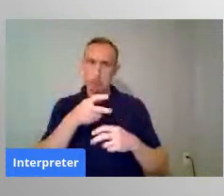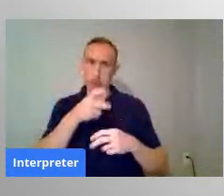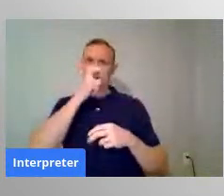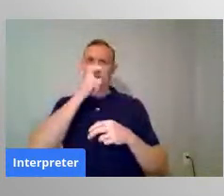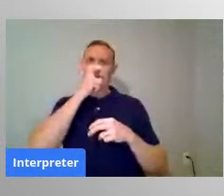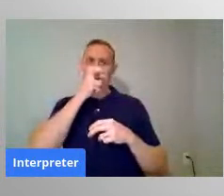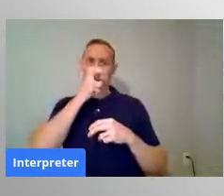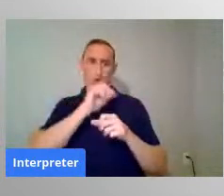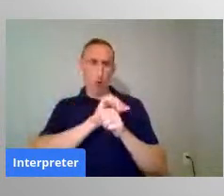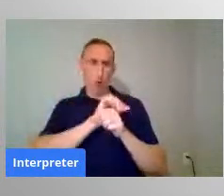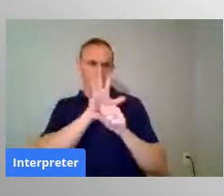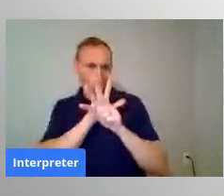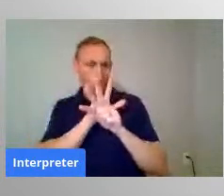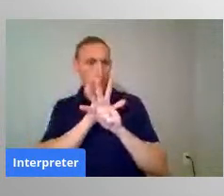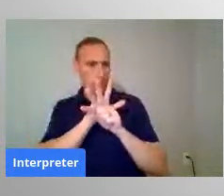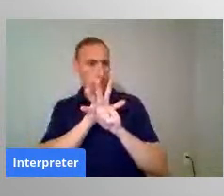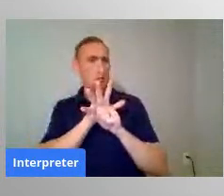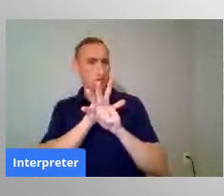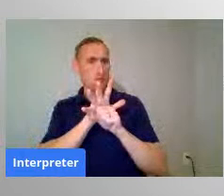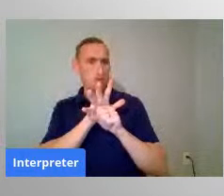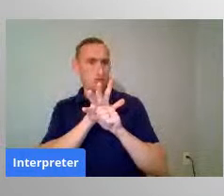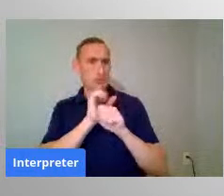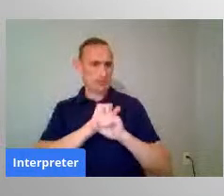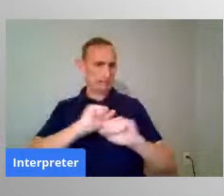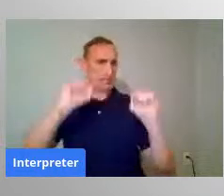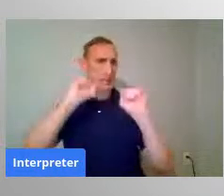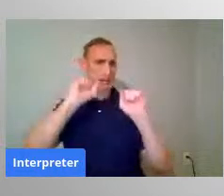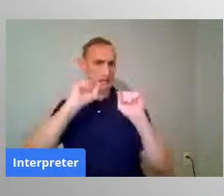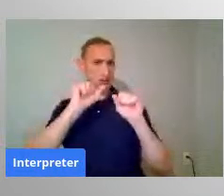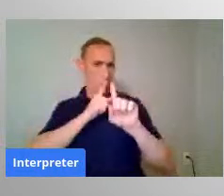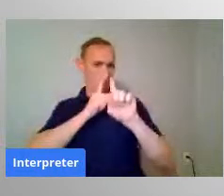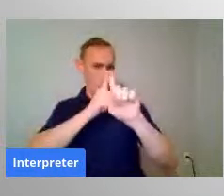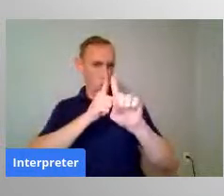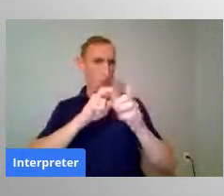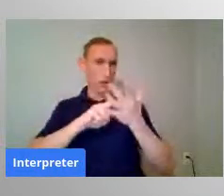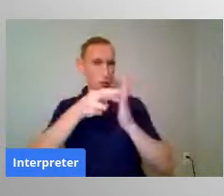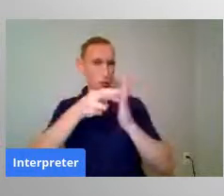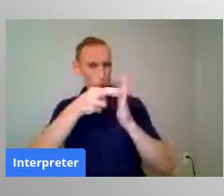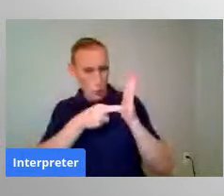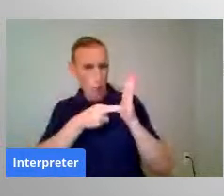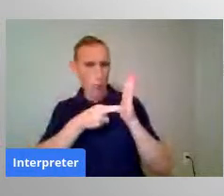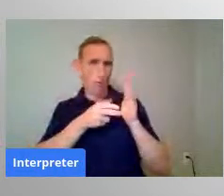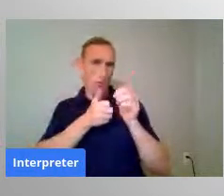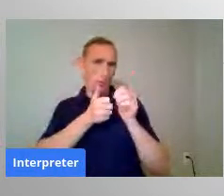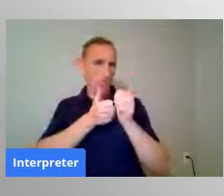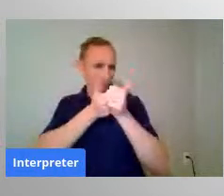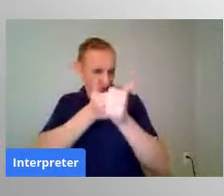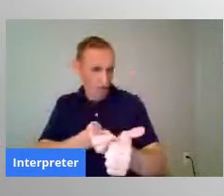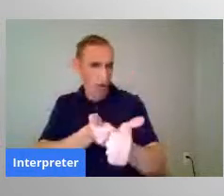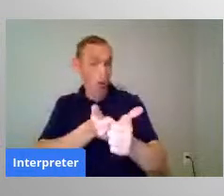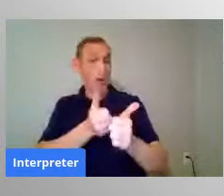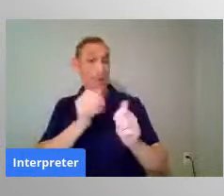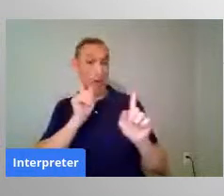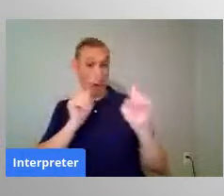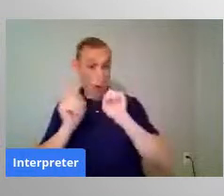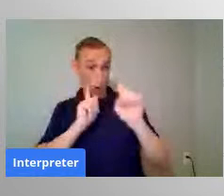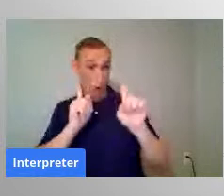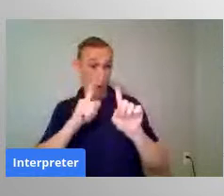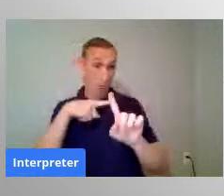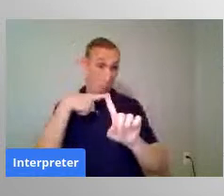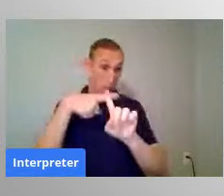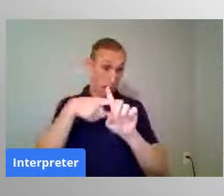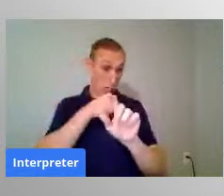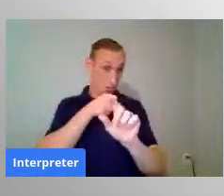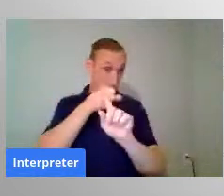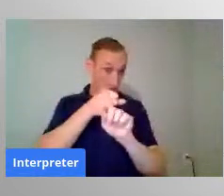been followed. And if there is or a report of a positive case, it is handled like any other incidents